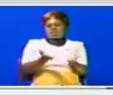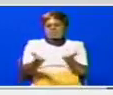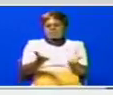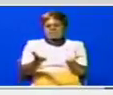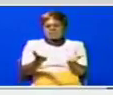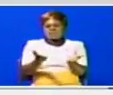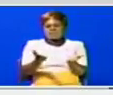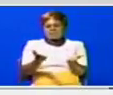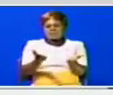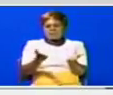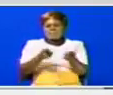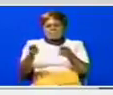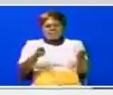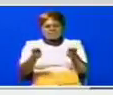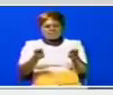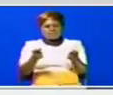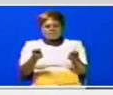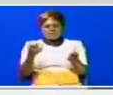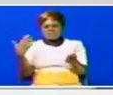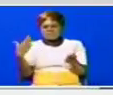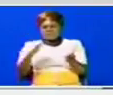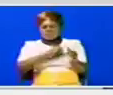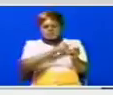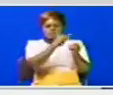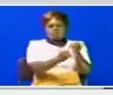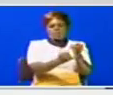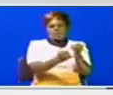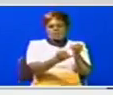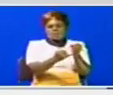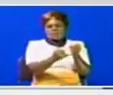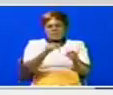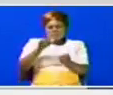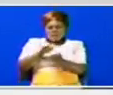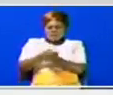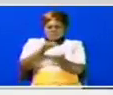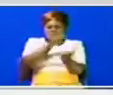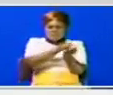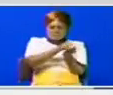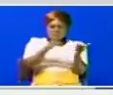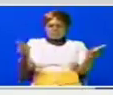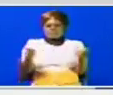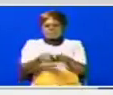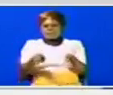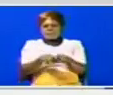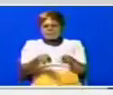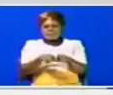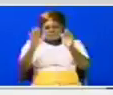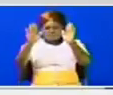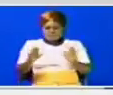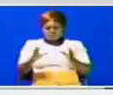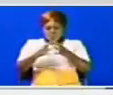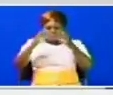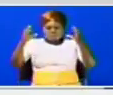cuts across asset management, insurance, and banking. Again, significant